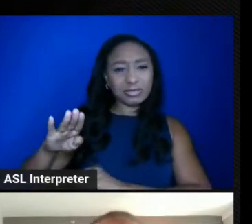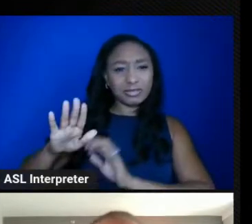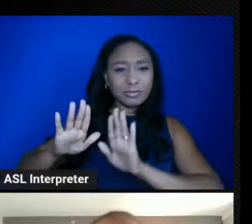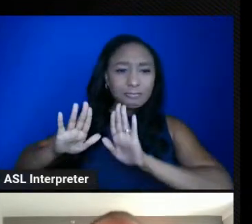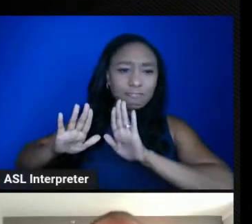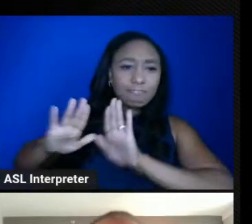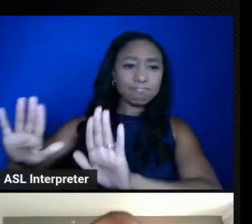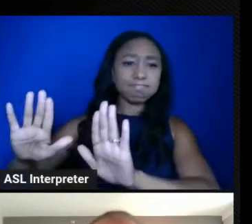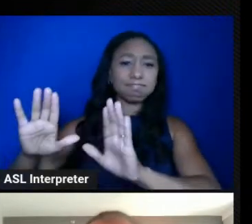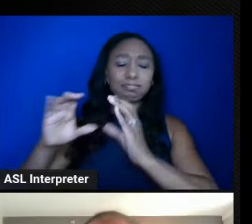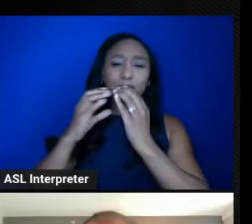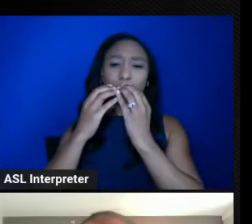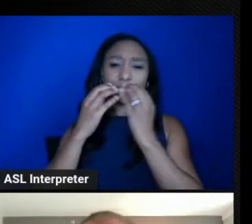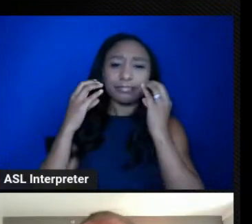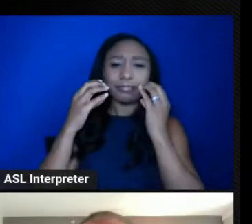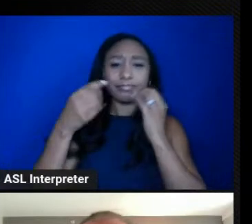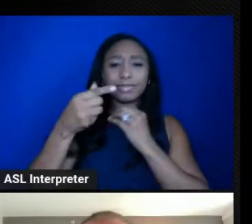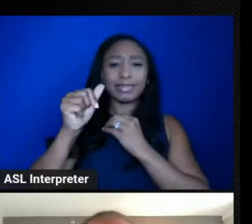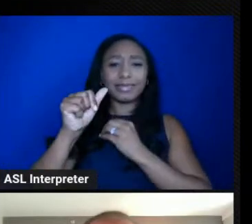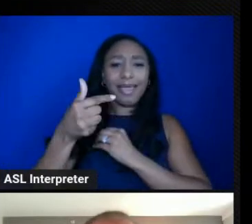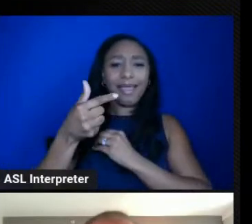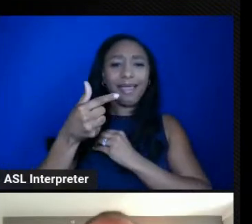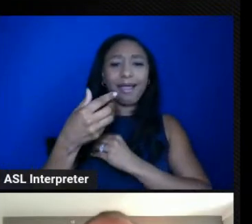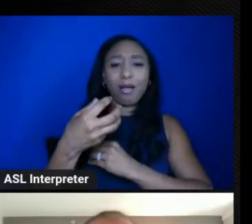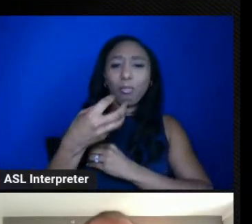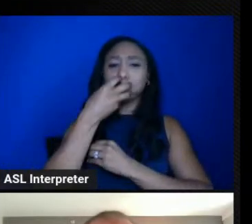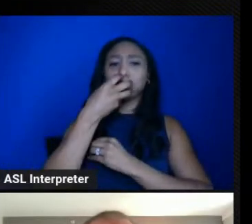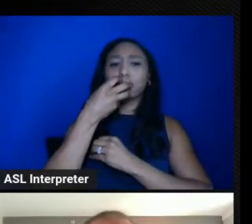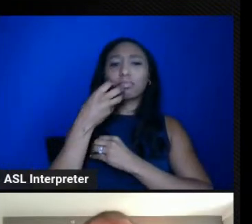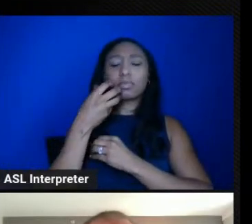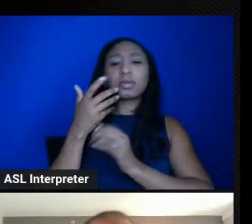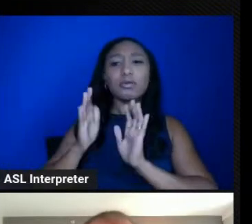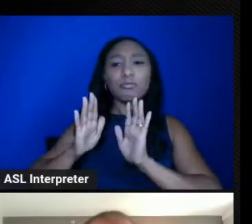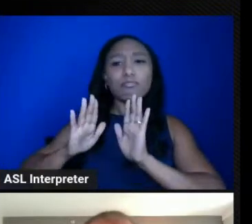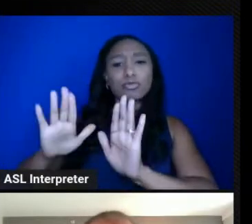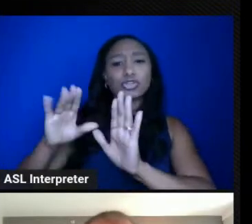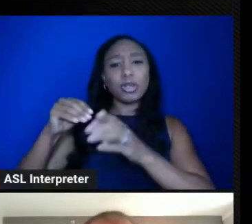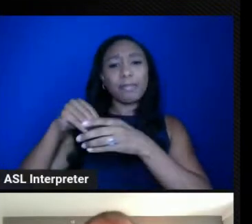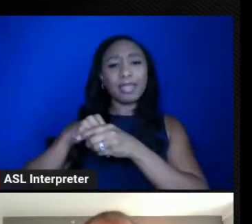his mouth, tossed him into a wagon, and hauled him here.